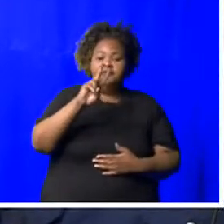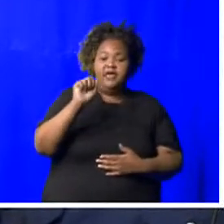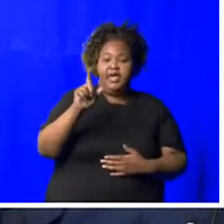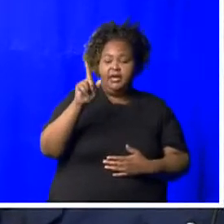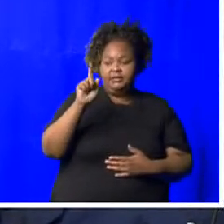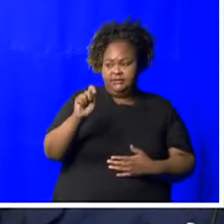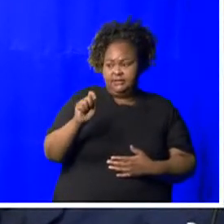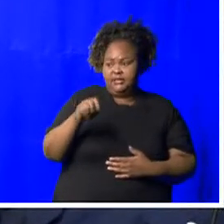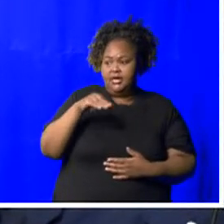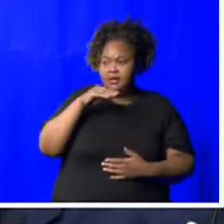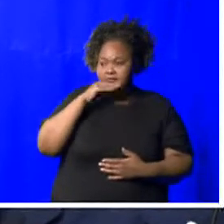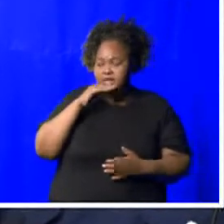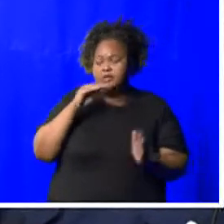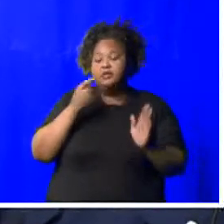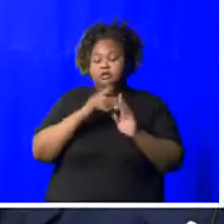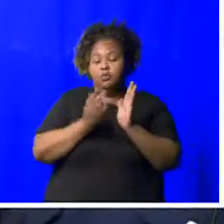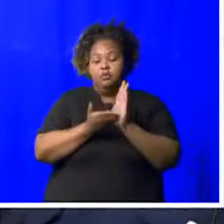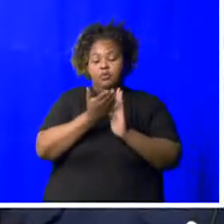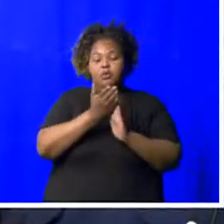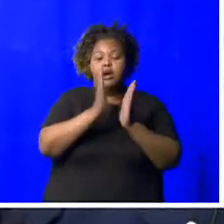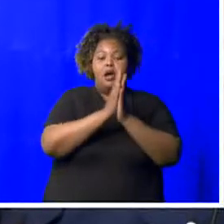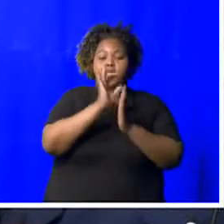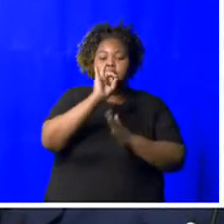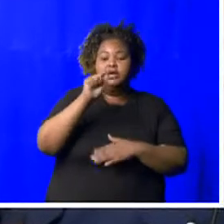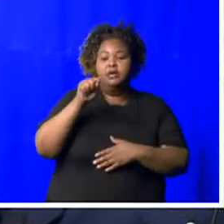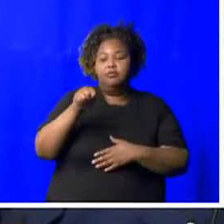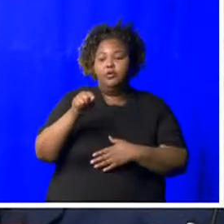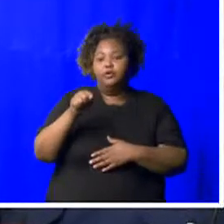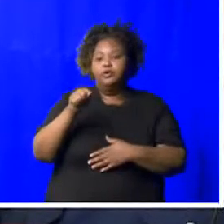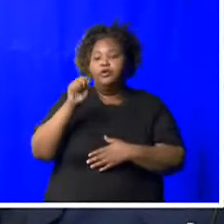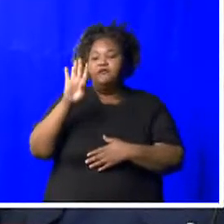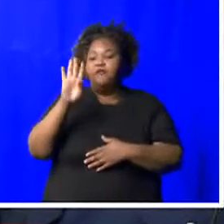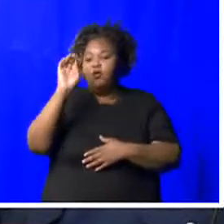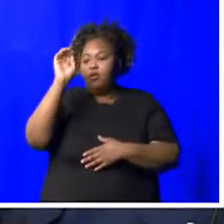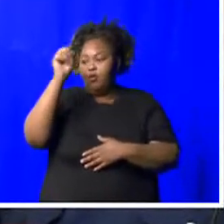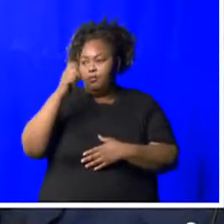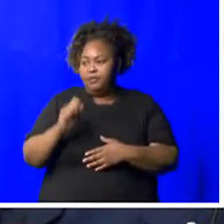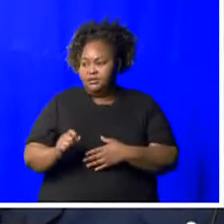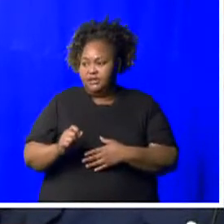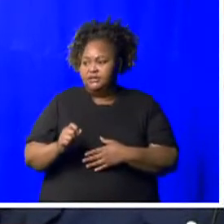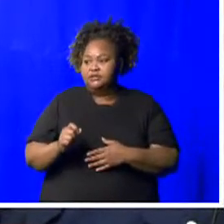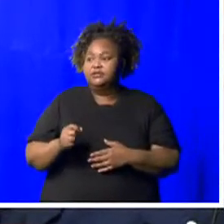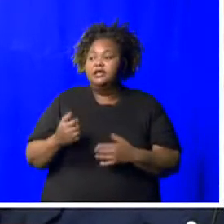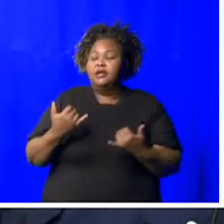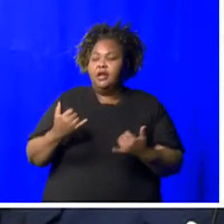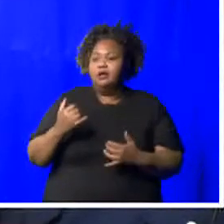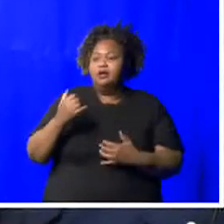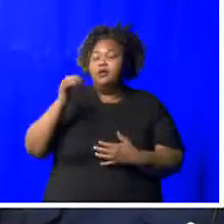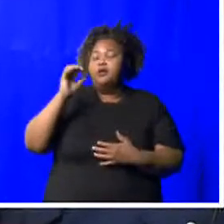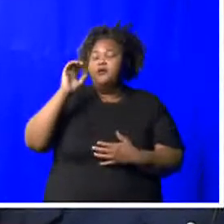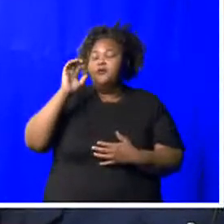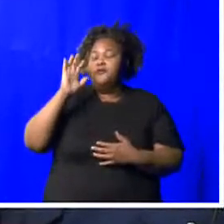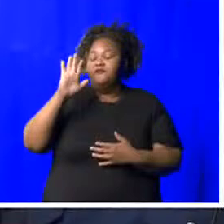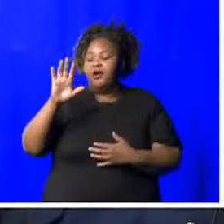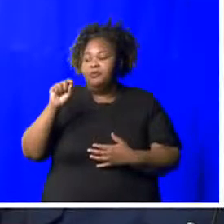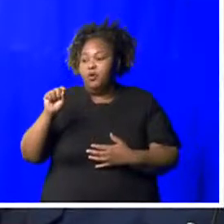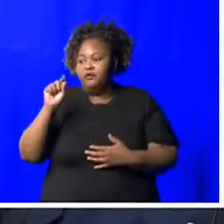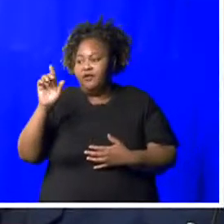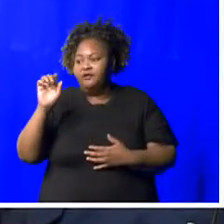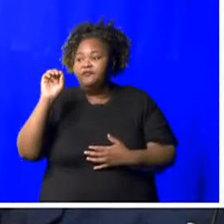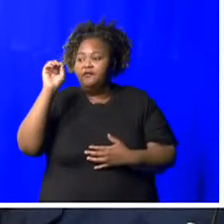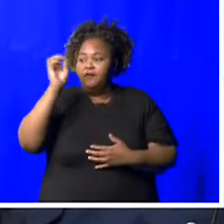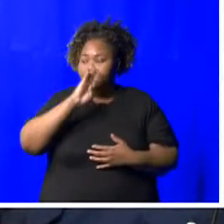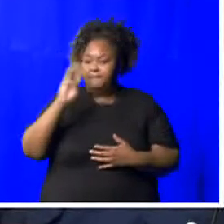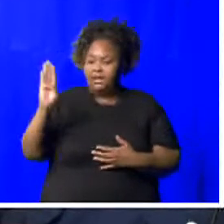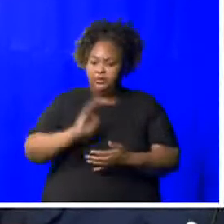is expected to grow by 13.4% to 5.09 billion emalangeni. Fuel